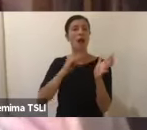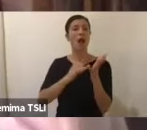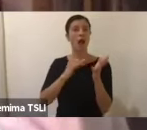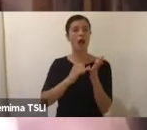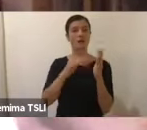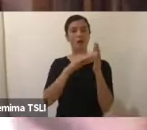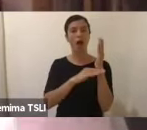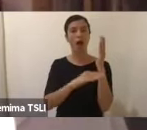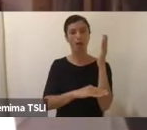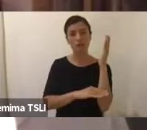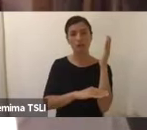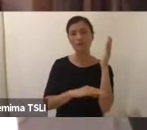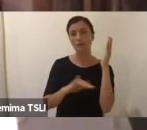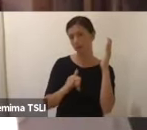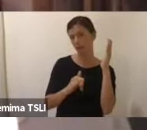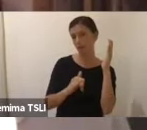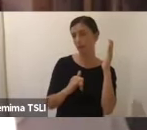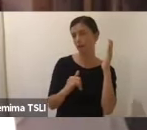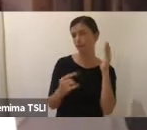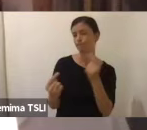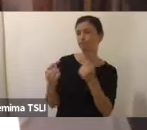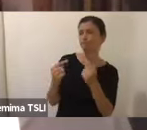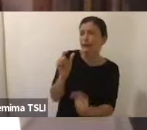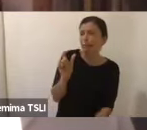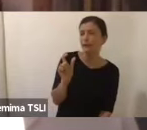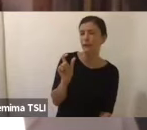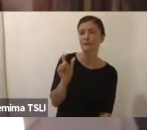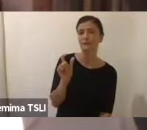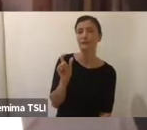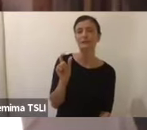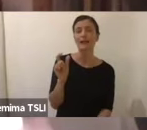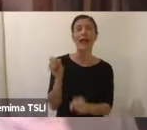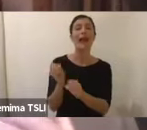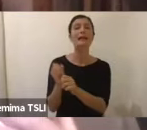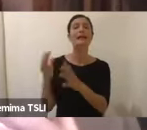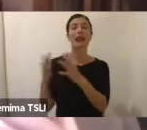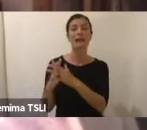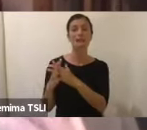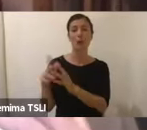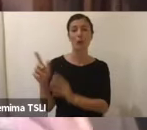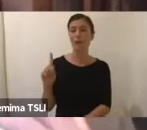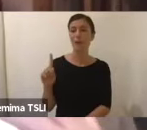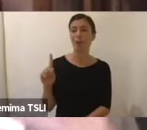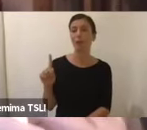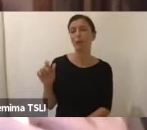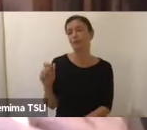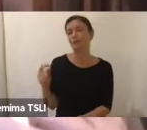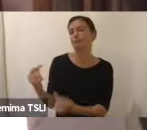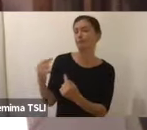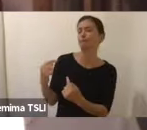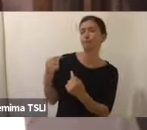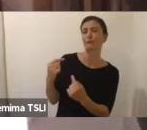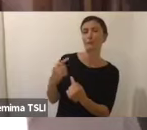my nation uh the glasswegians used to give me a hard time for being english um um